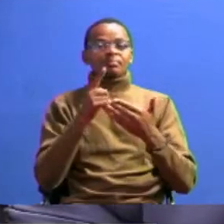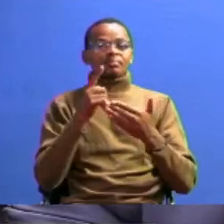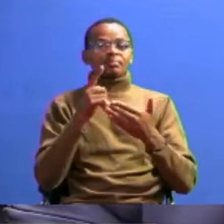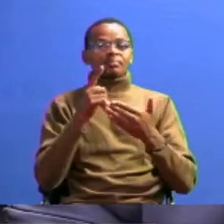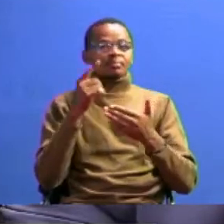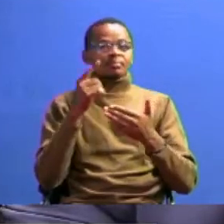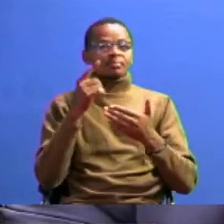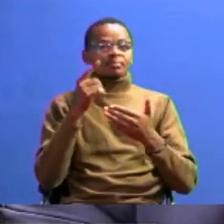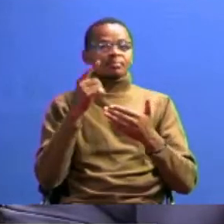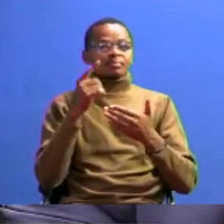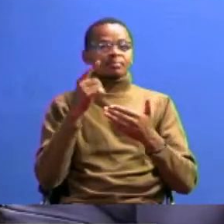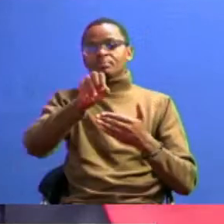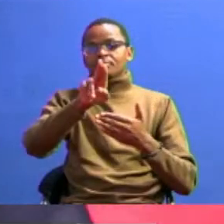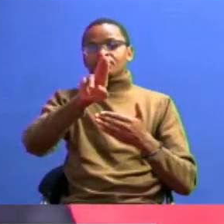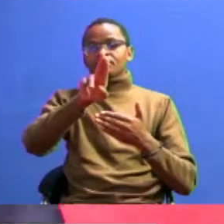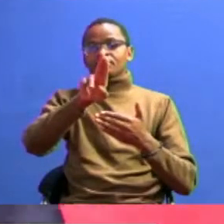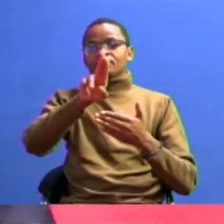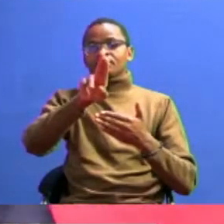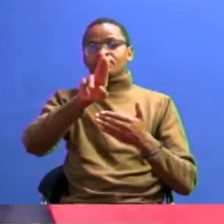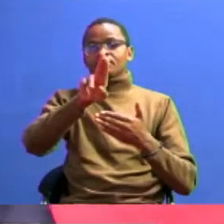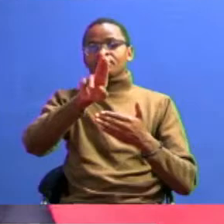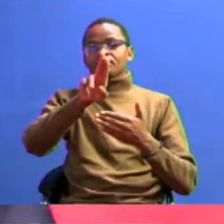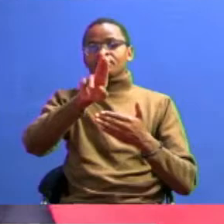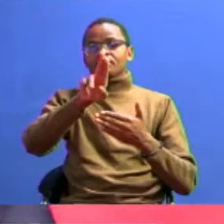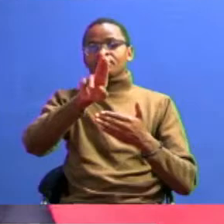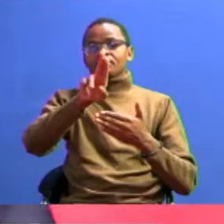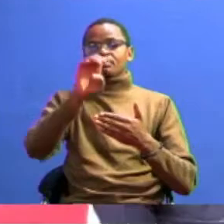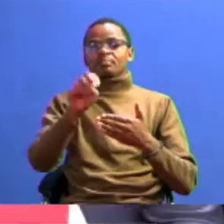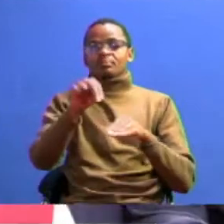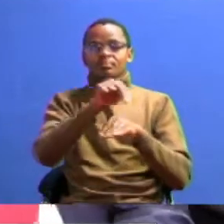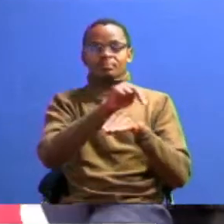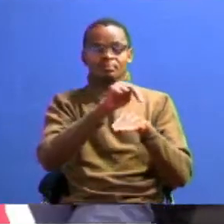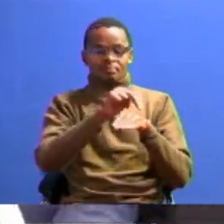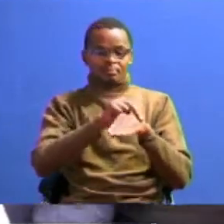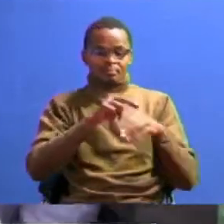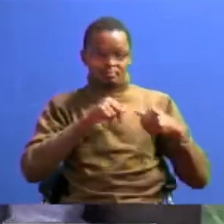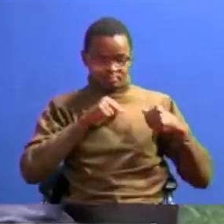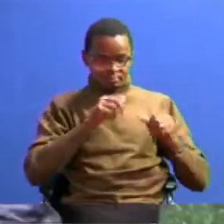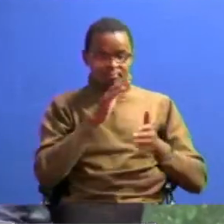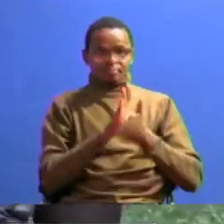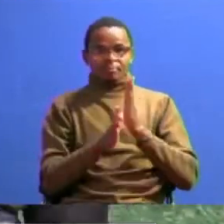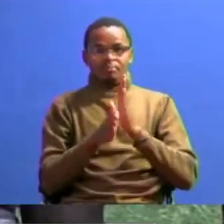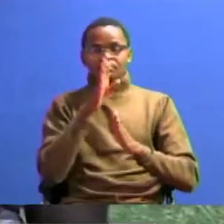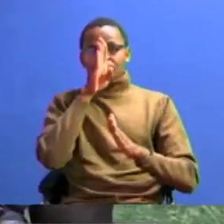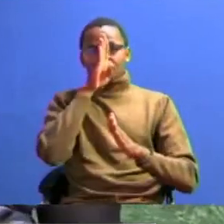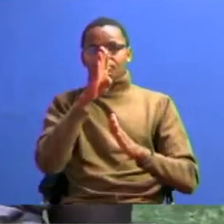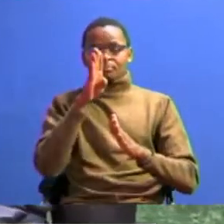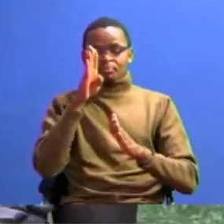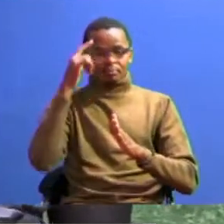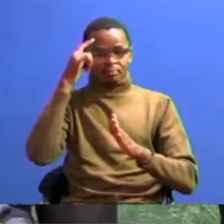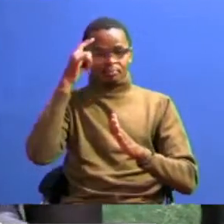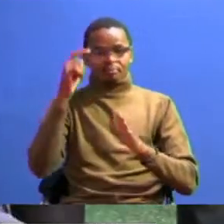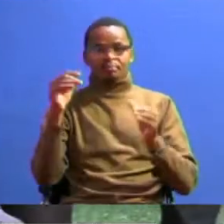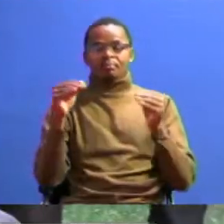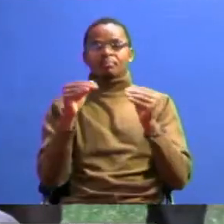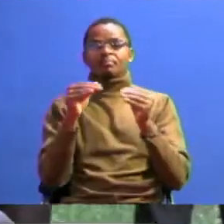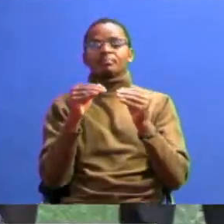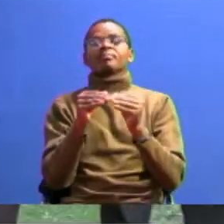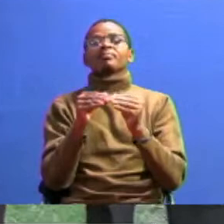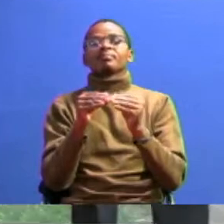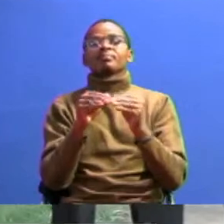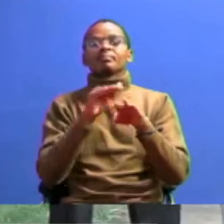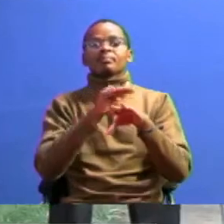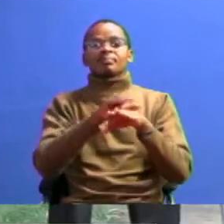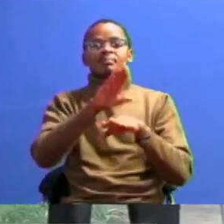and Morathe appeared that the National Delegate Conference will take place despite being denied a platform to convene for the meeting at